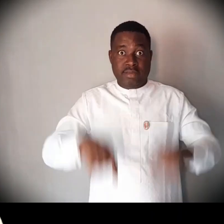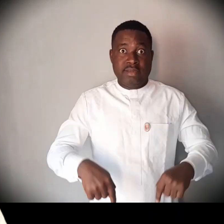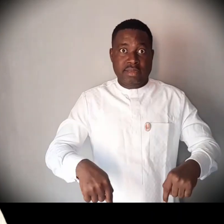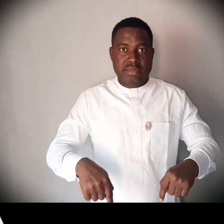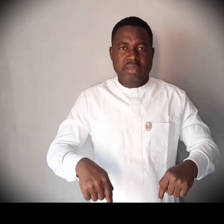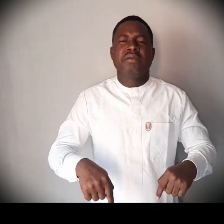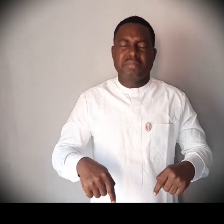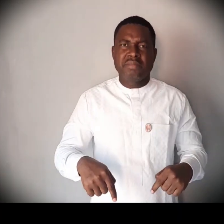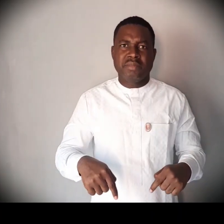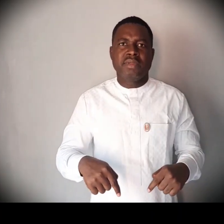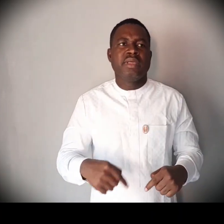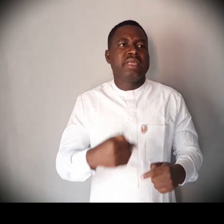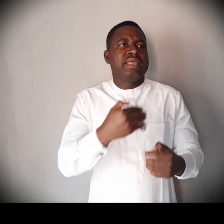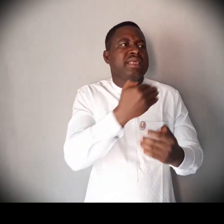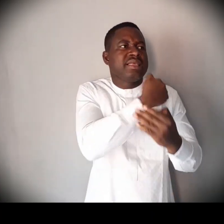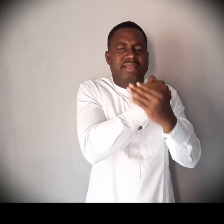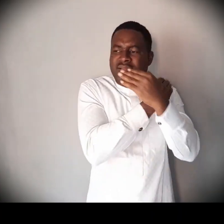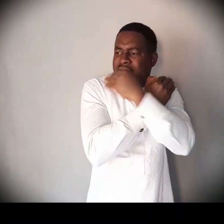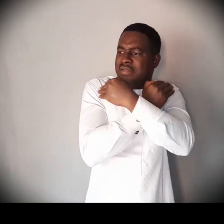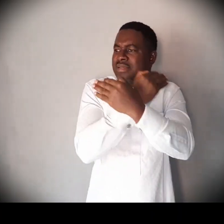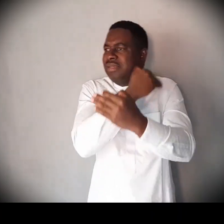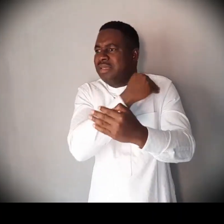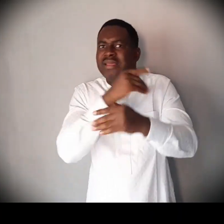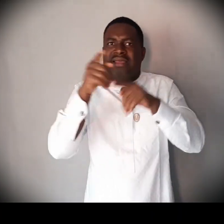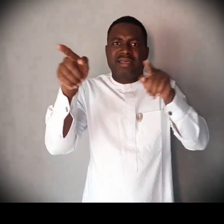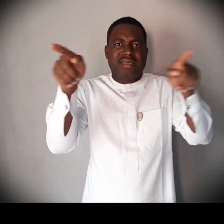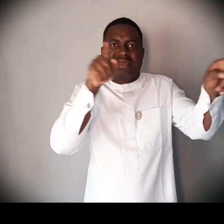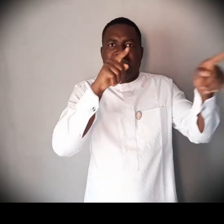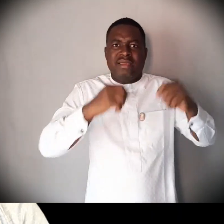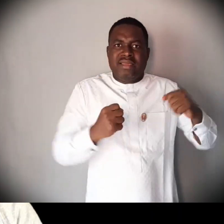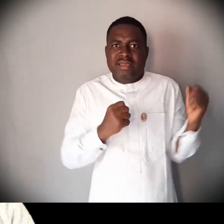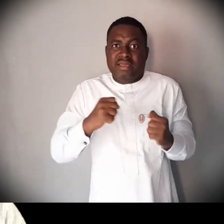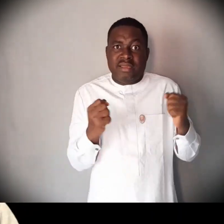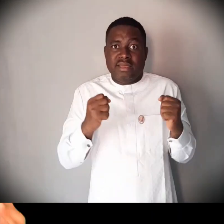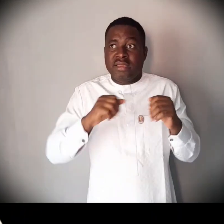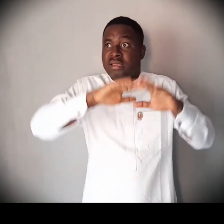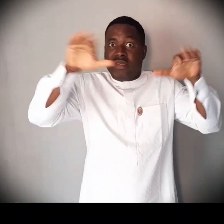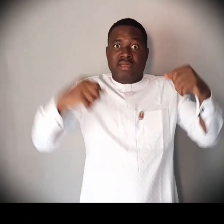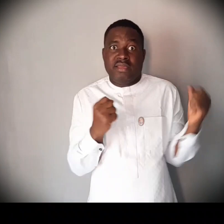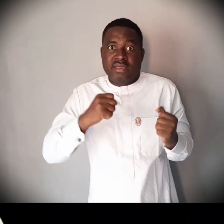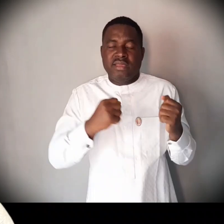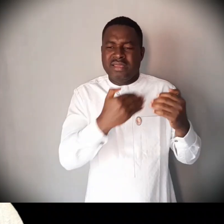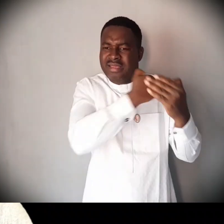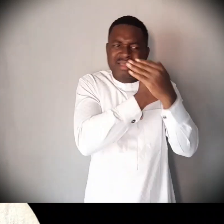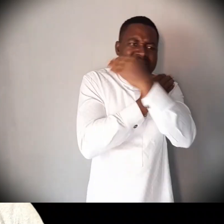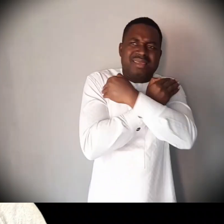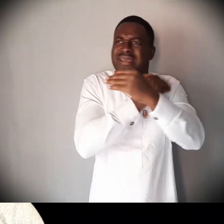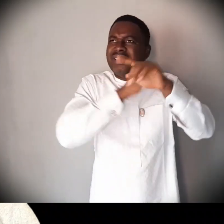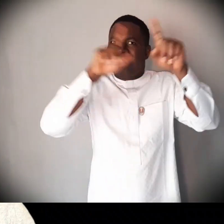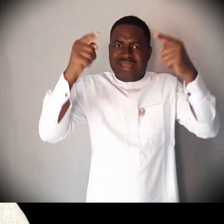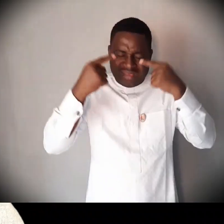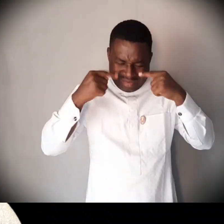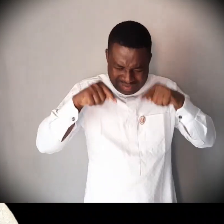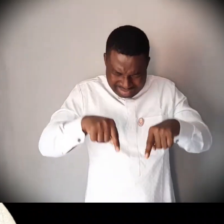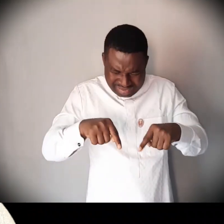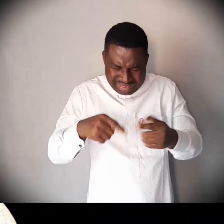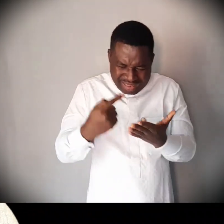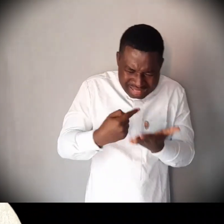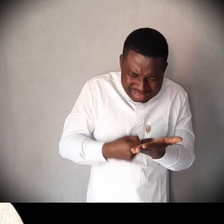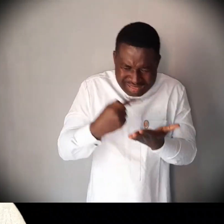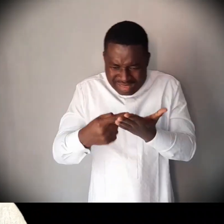to draw the world's attention on the critical situation of many indigenous languages and